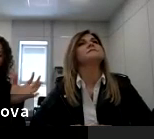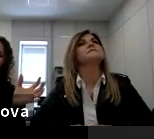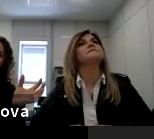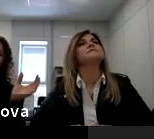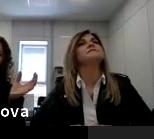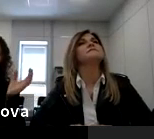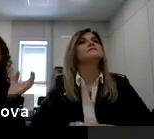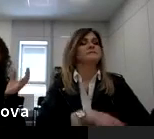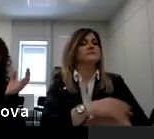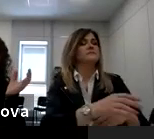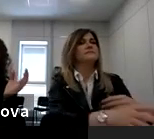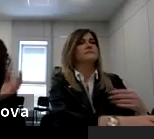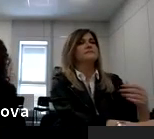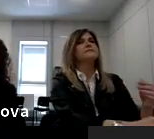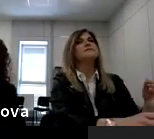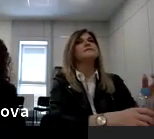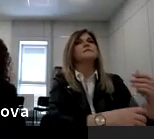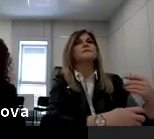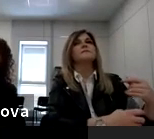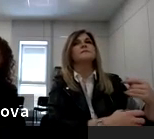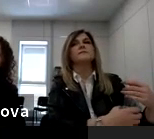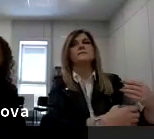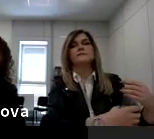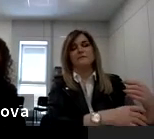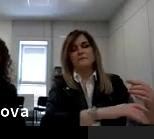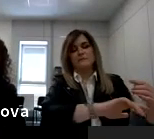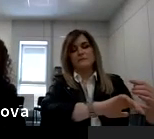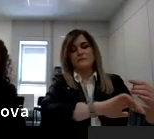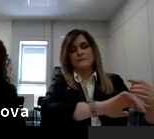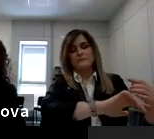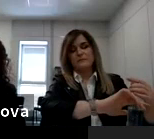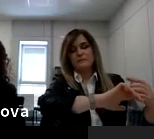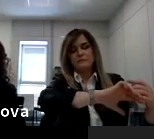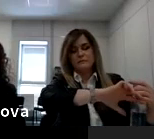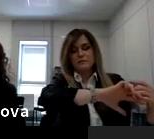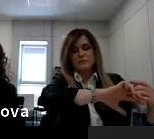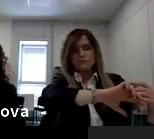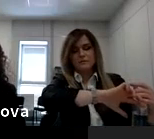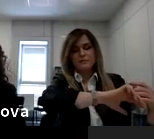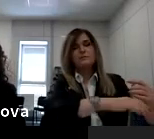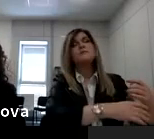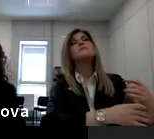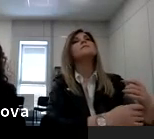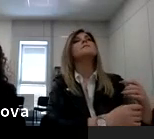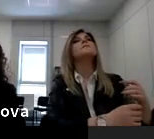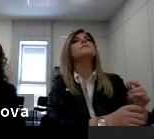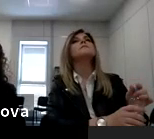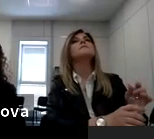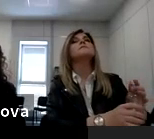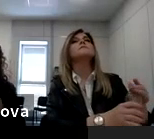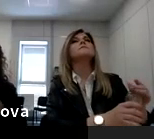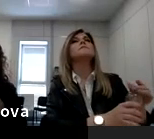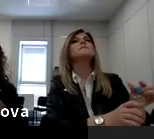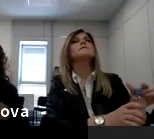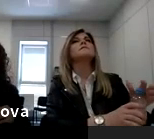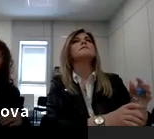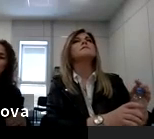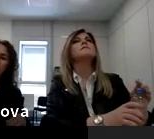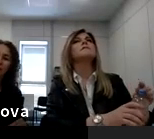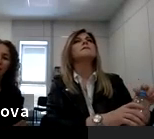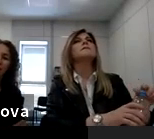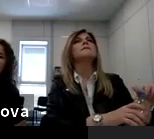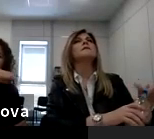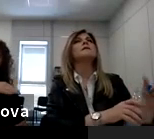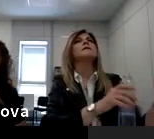sport facility, VTB Arena. It is situated in Moscow, and it was needed